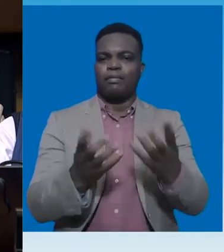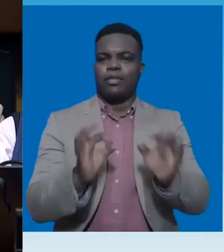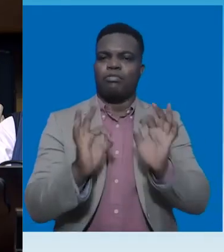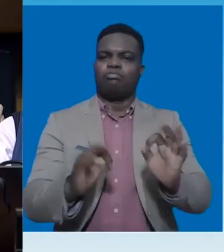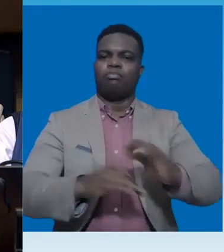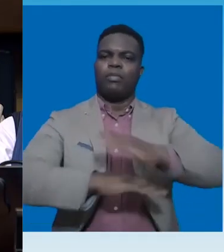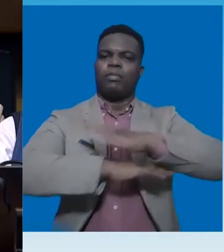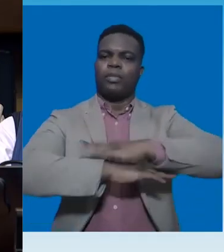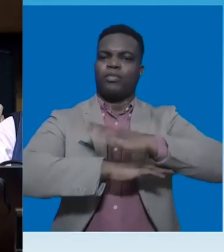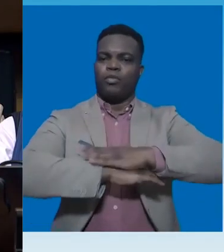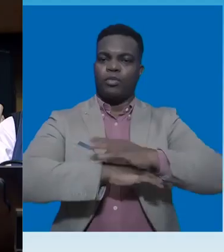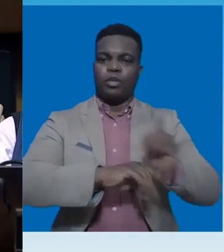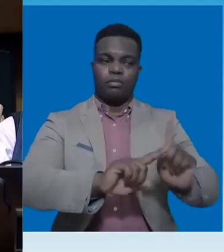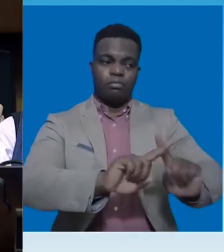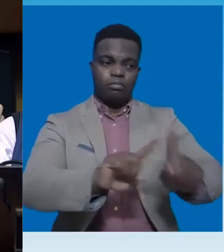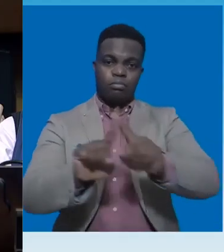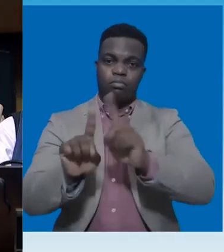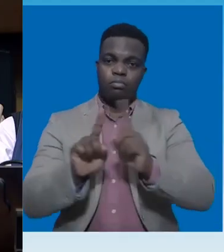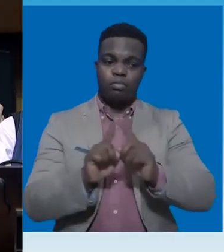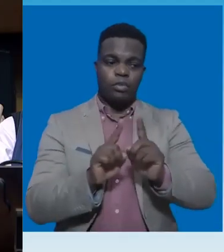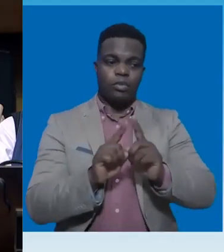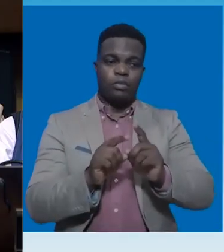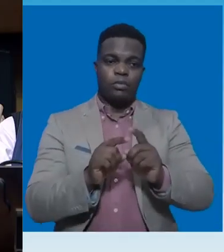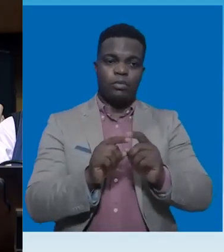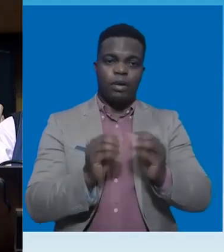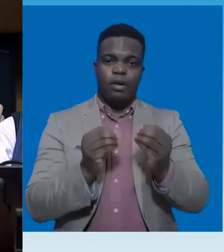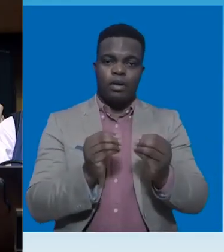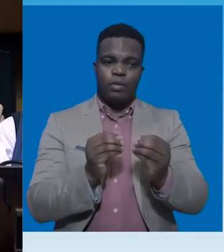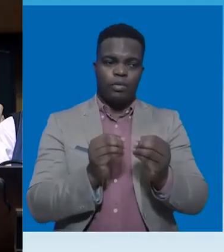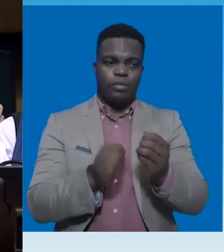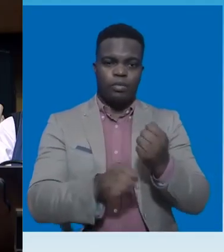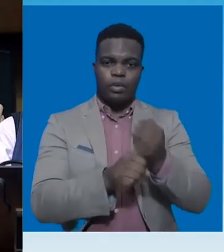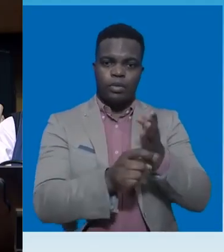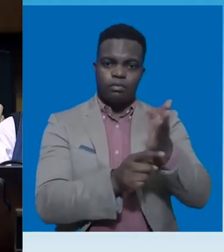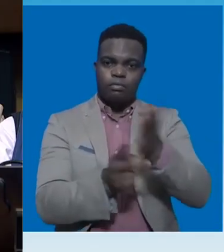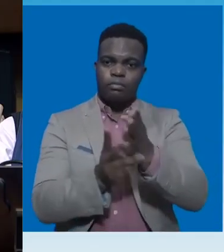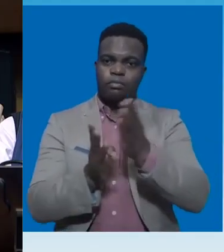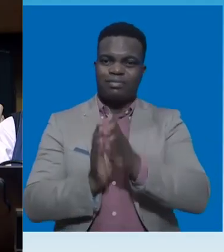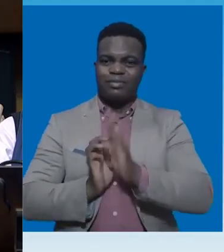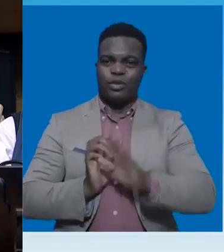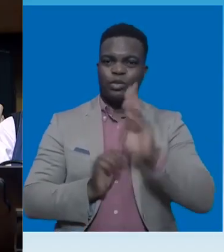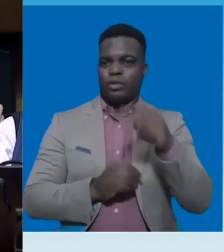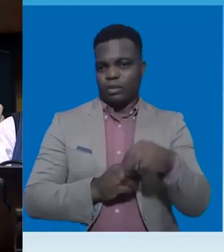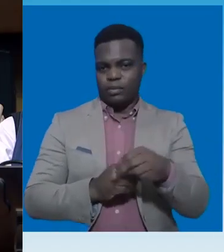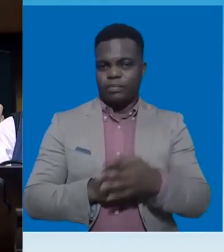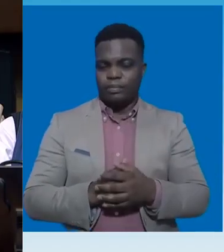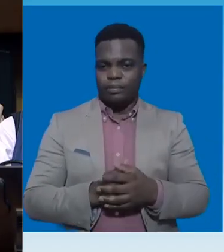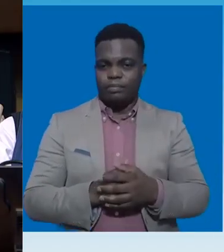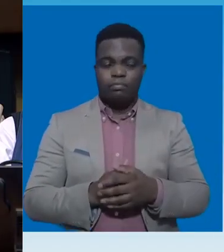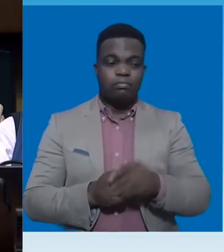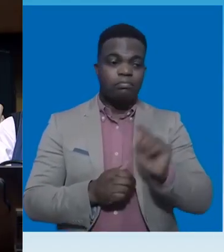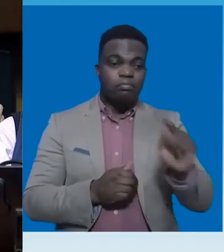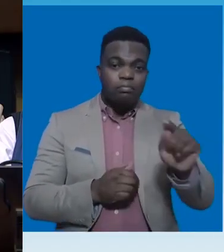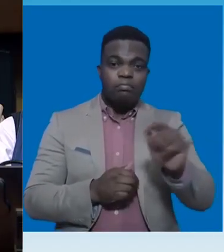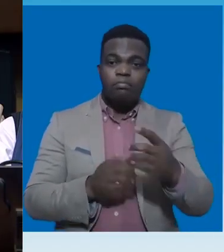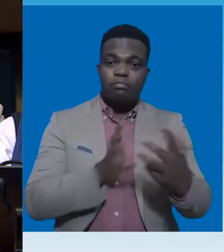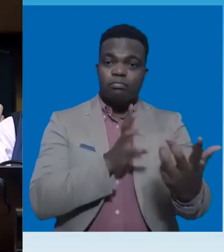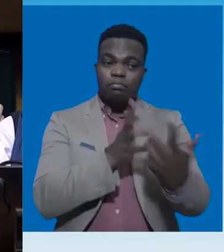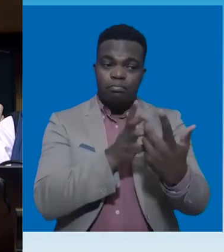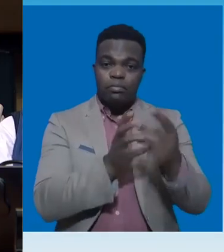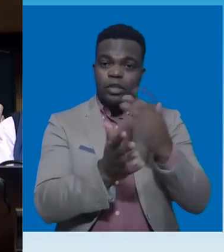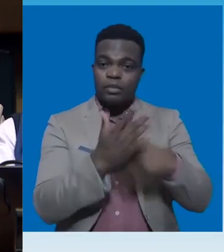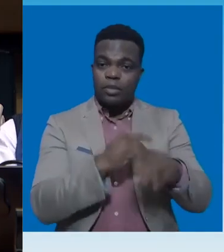system, including on reasonable accommodation, accessibility, policy